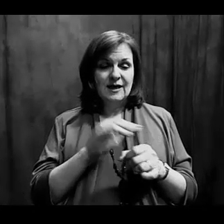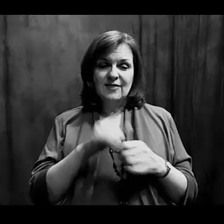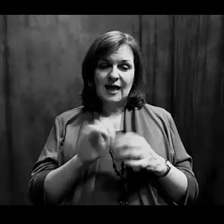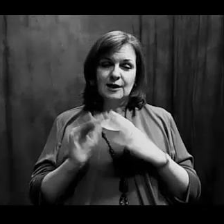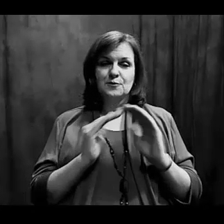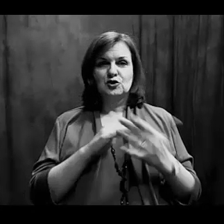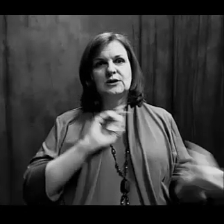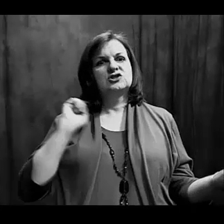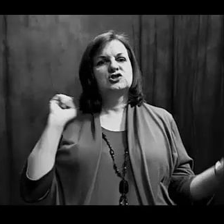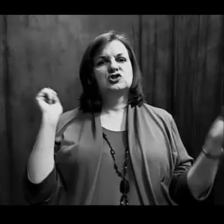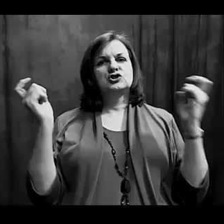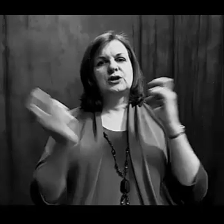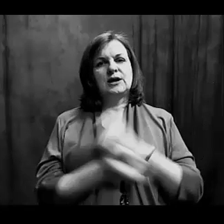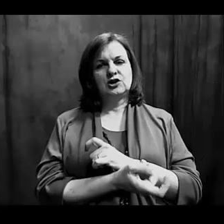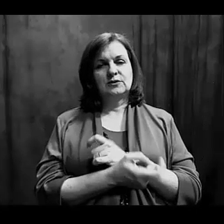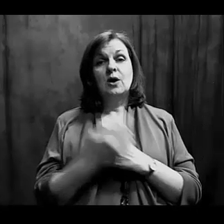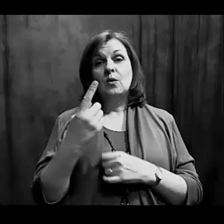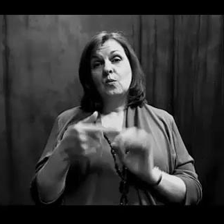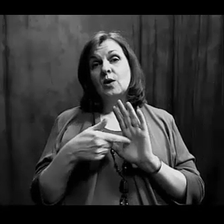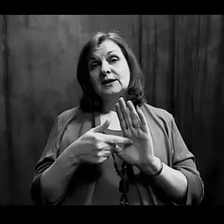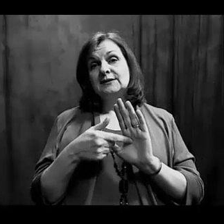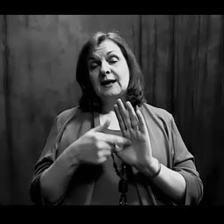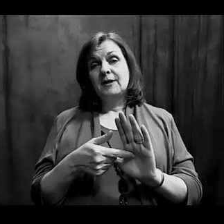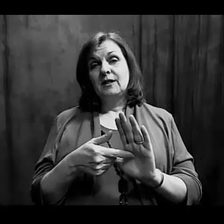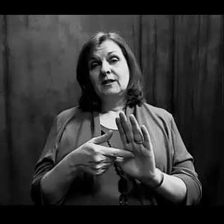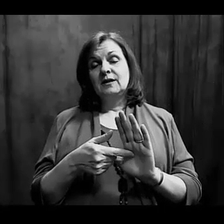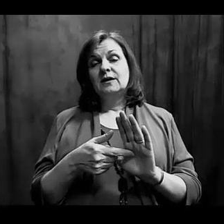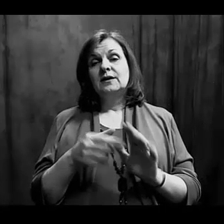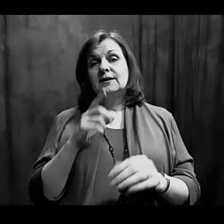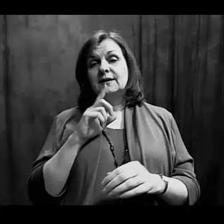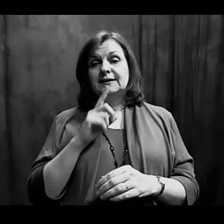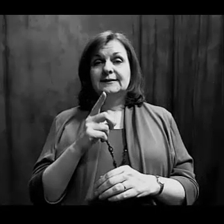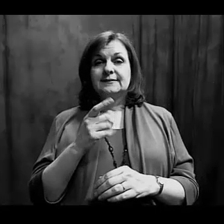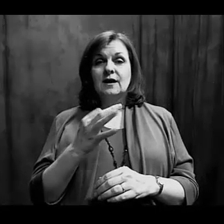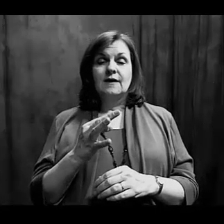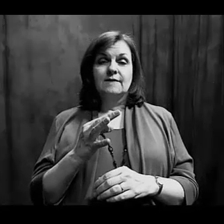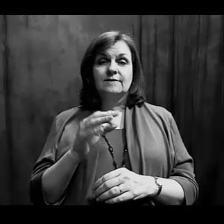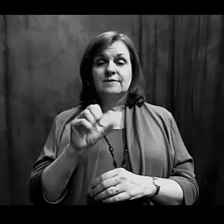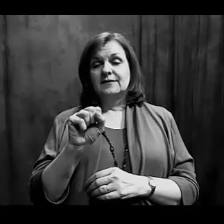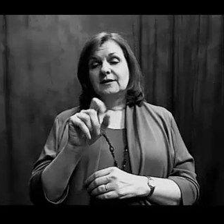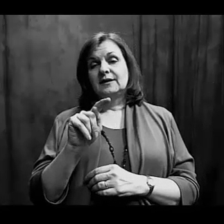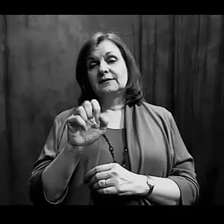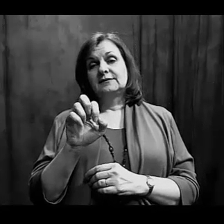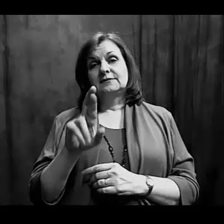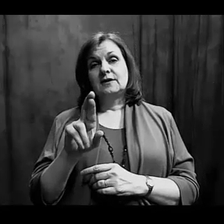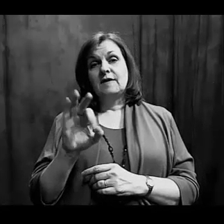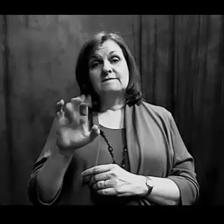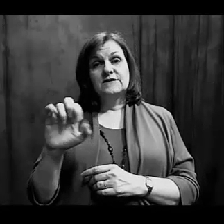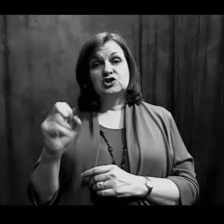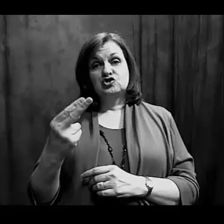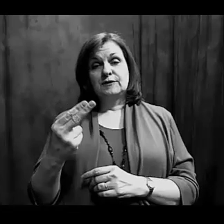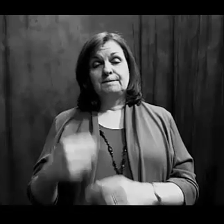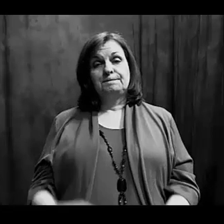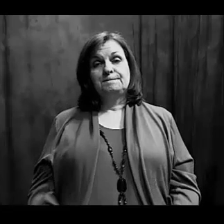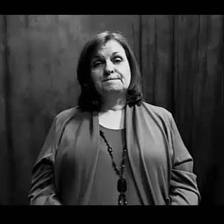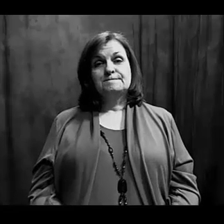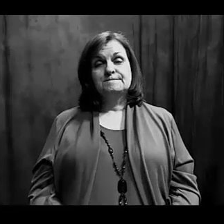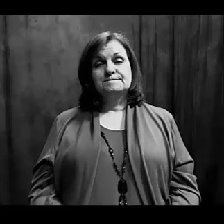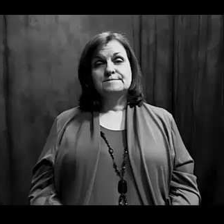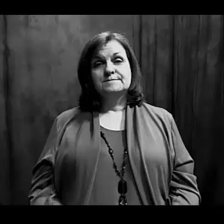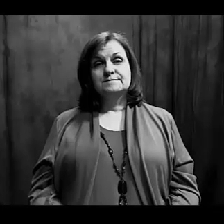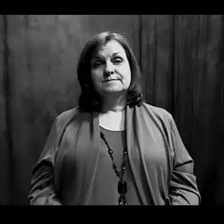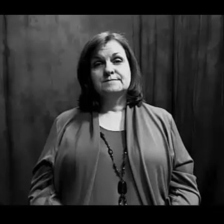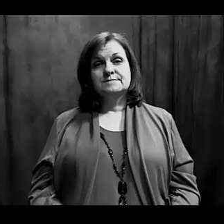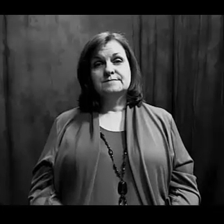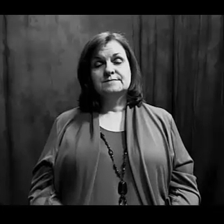would significantly change that community. And the example I want to show you today is actually of